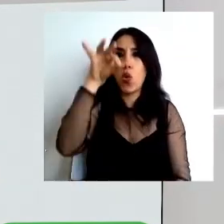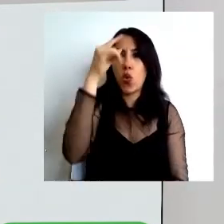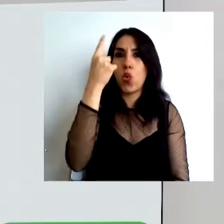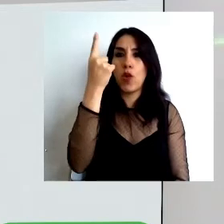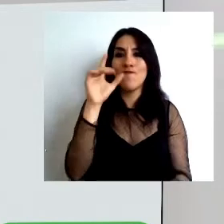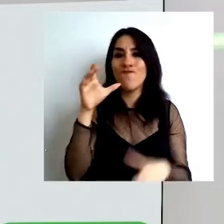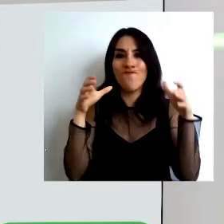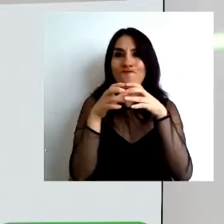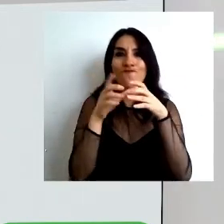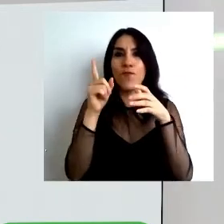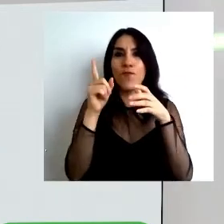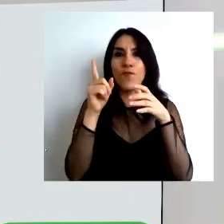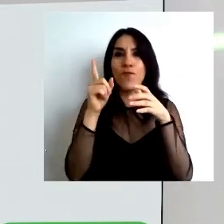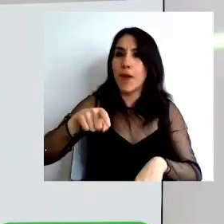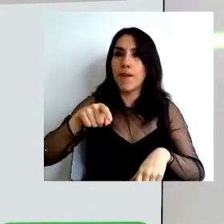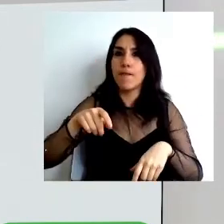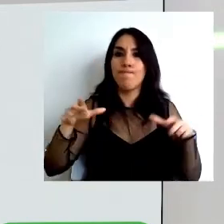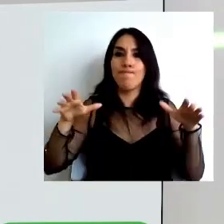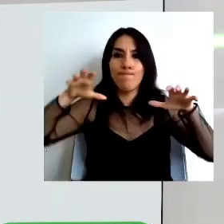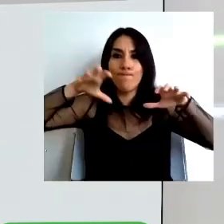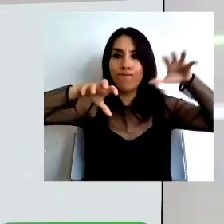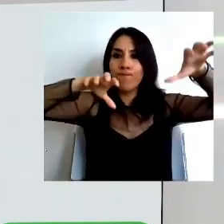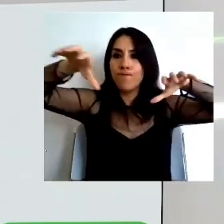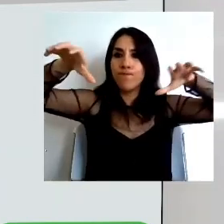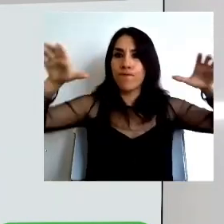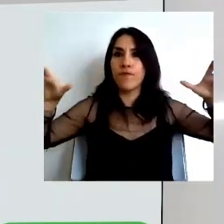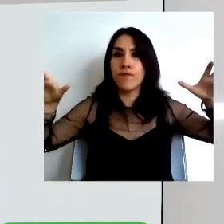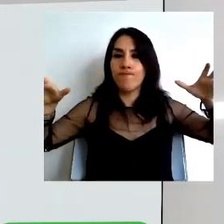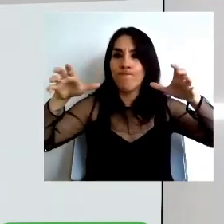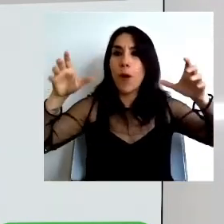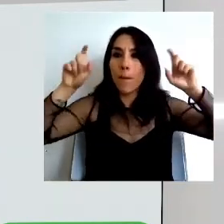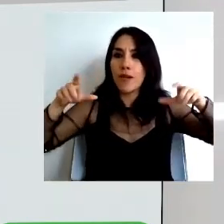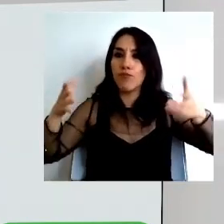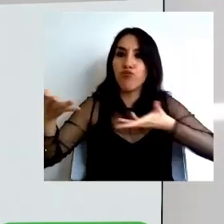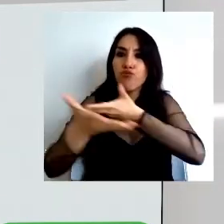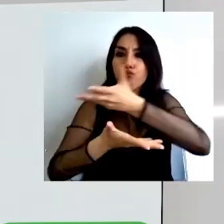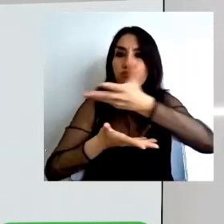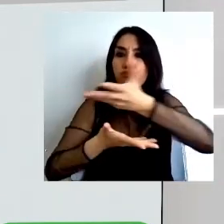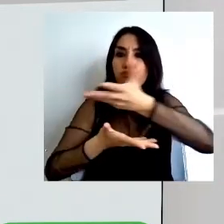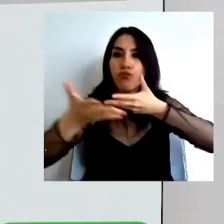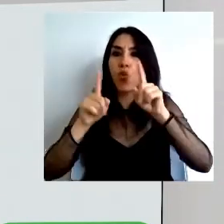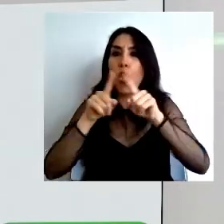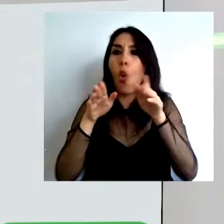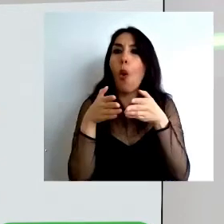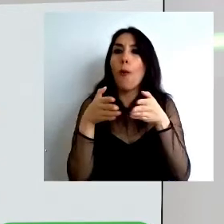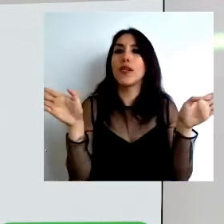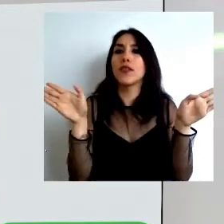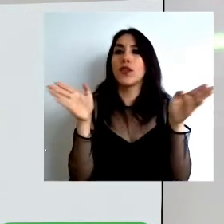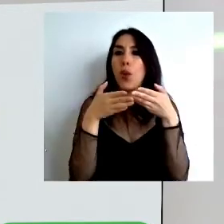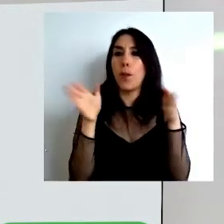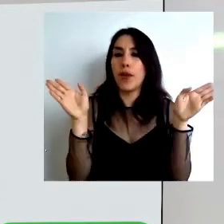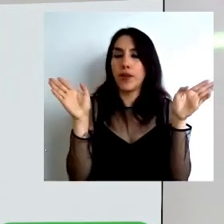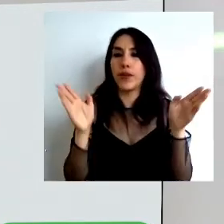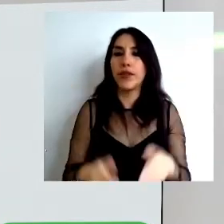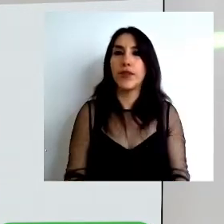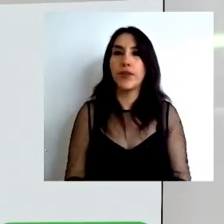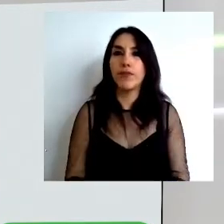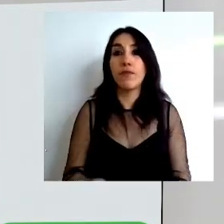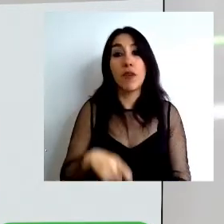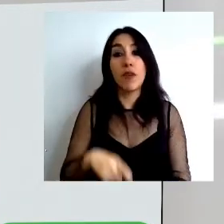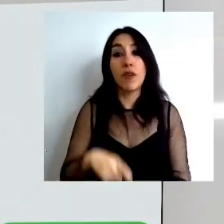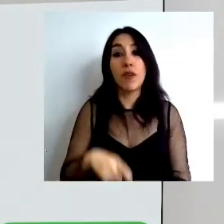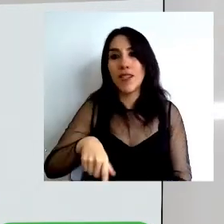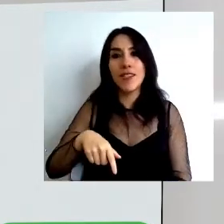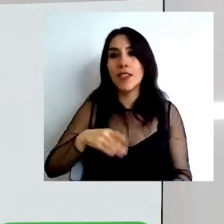to dare to let go. We all, when we create new projects, it's our baby, we're passionate. And it's hard